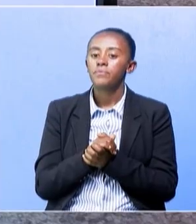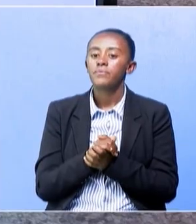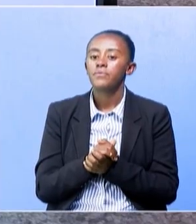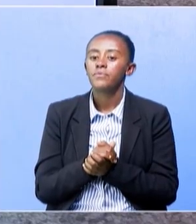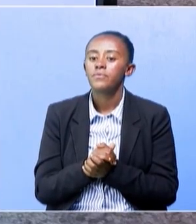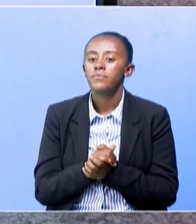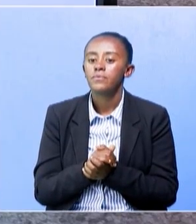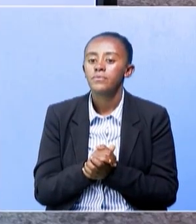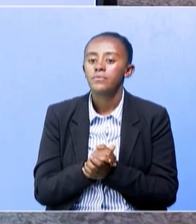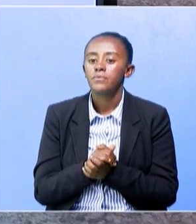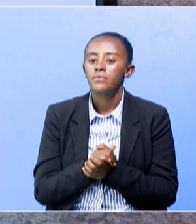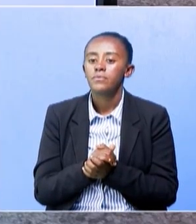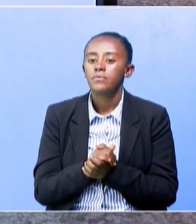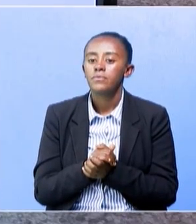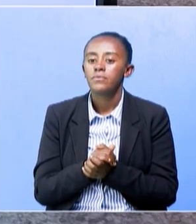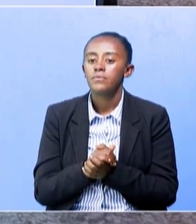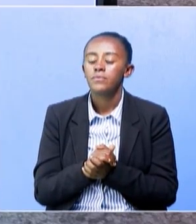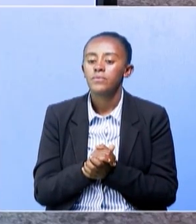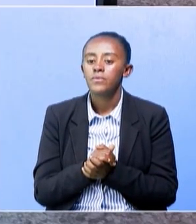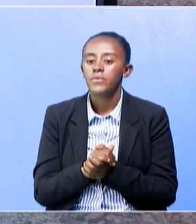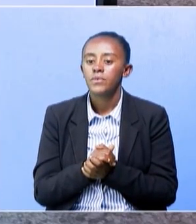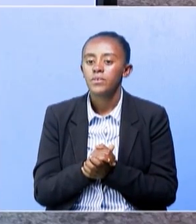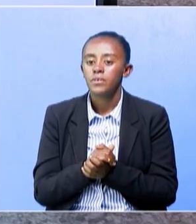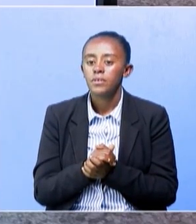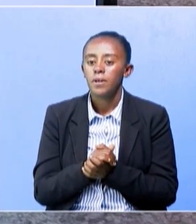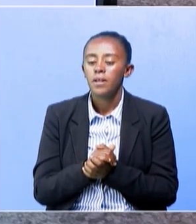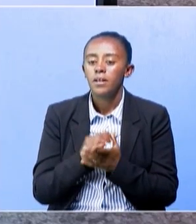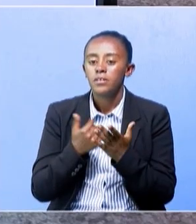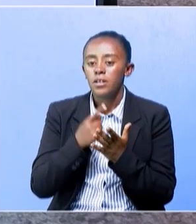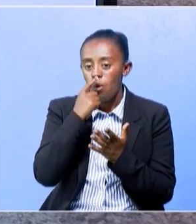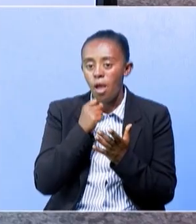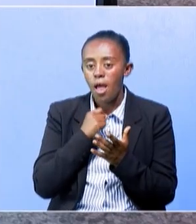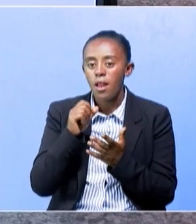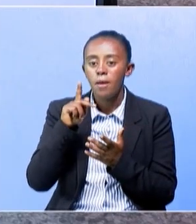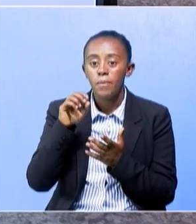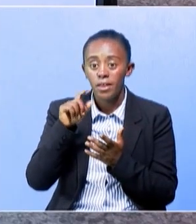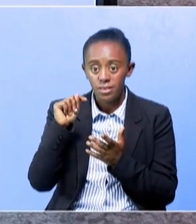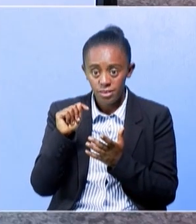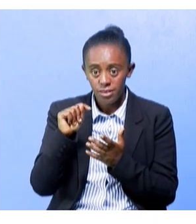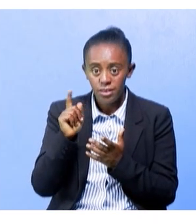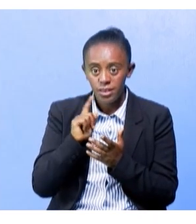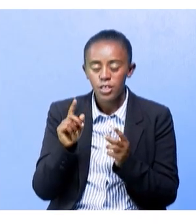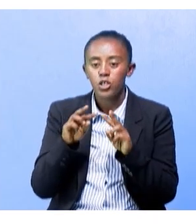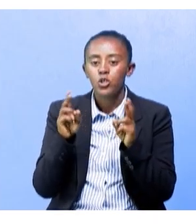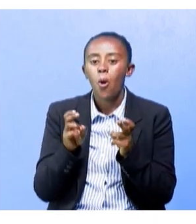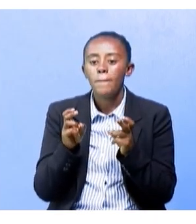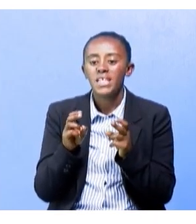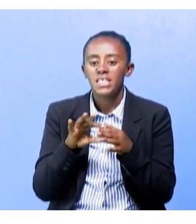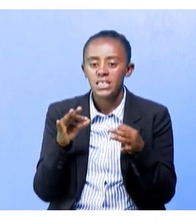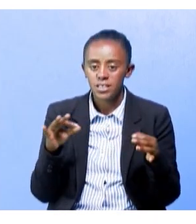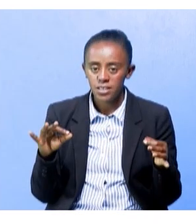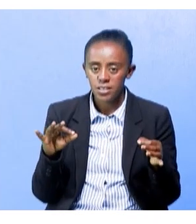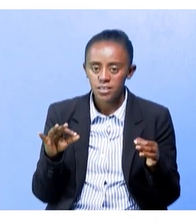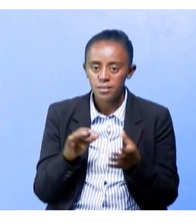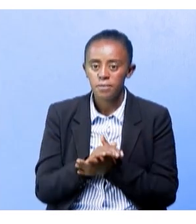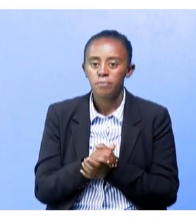a dog is a loyal pet. This one is the topic sentence. A